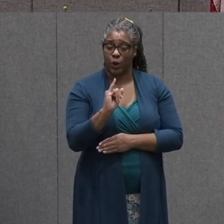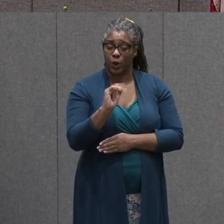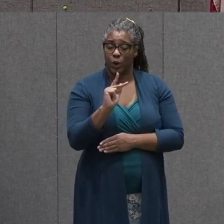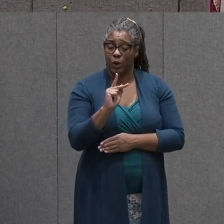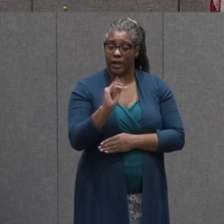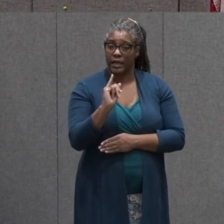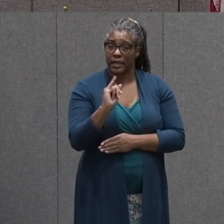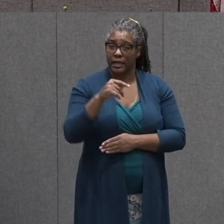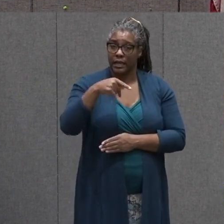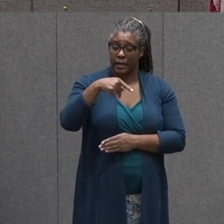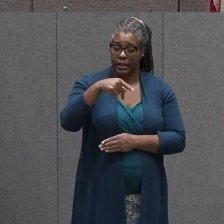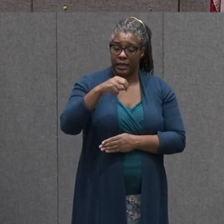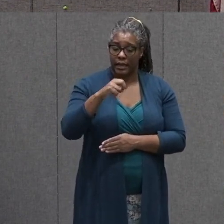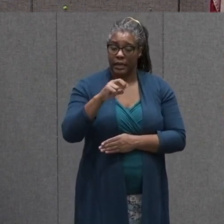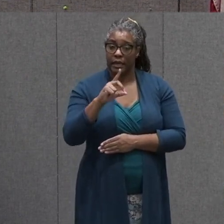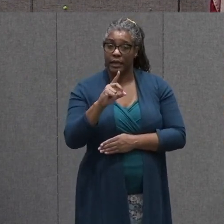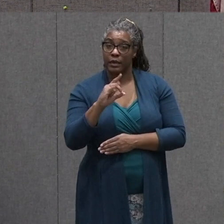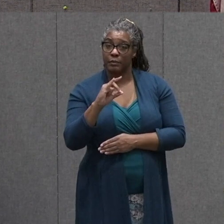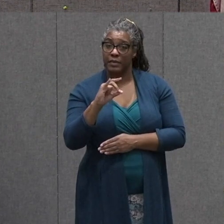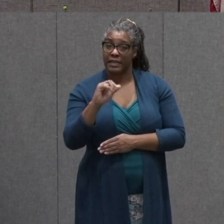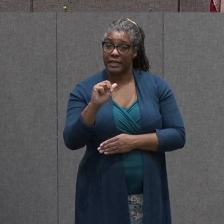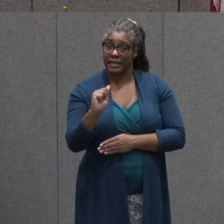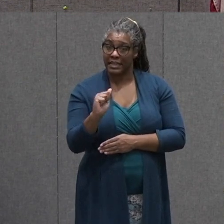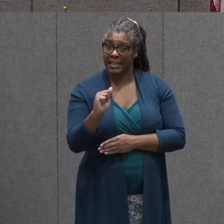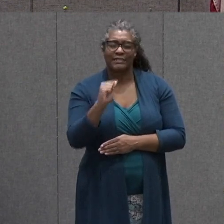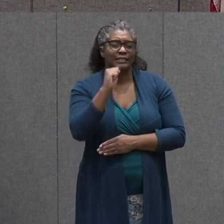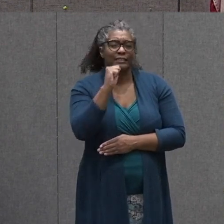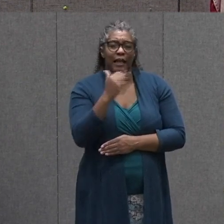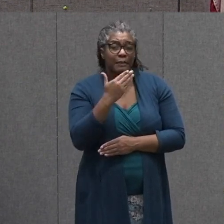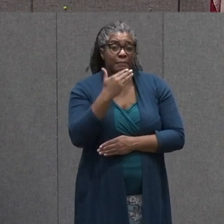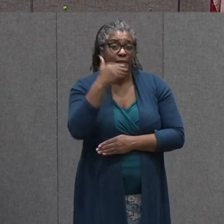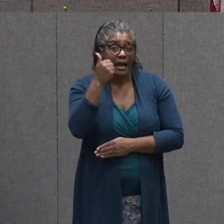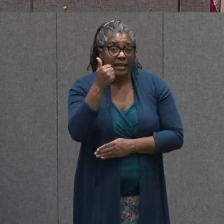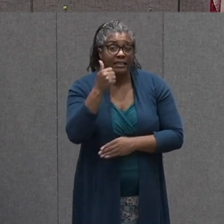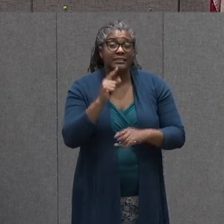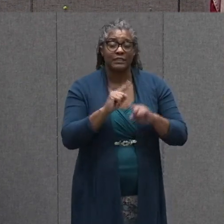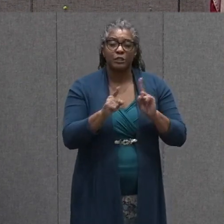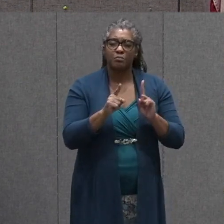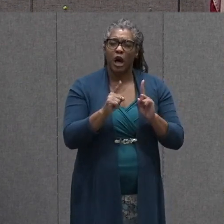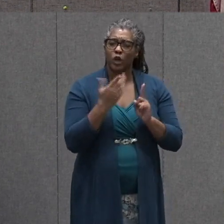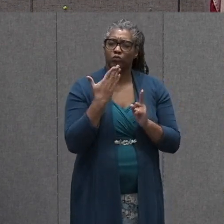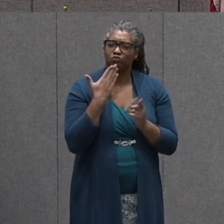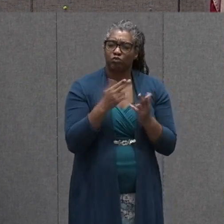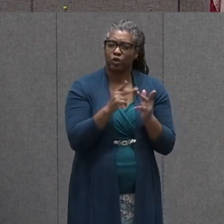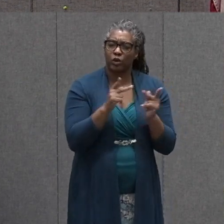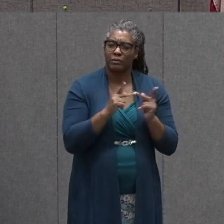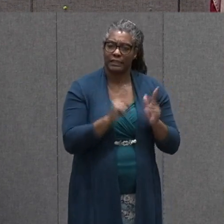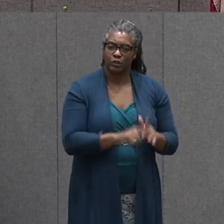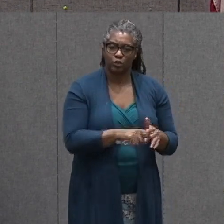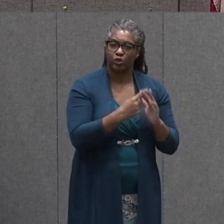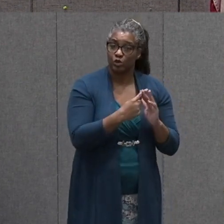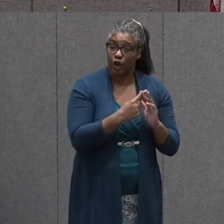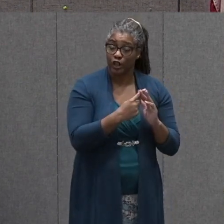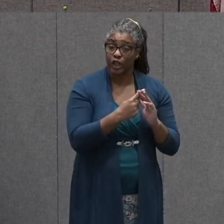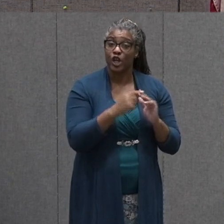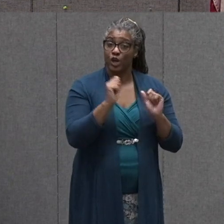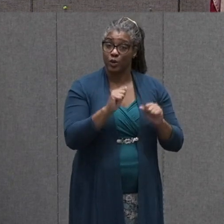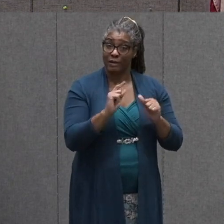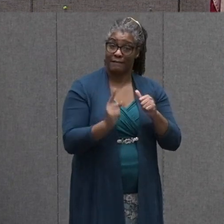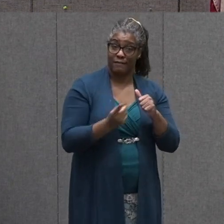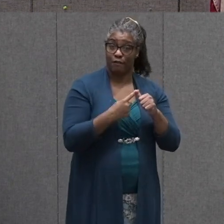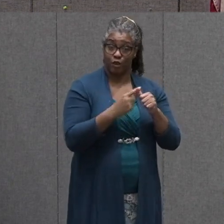shining? Are you seeing the birds chirping? Is the sky blue? What are you thinking